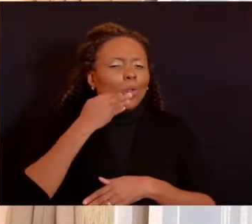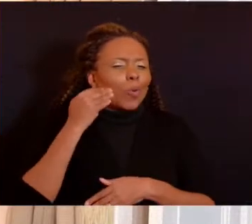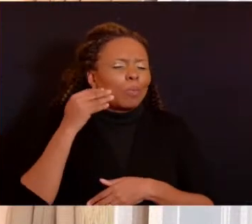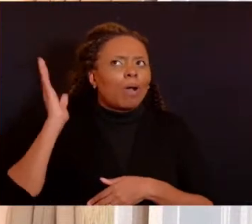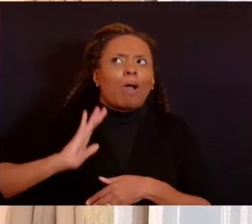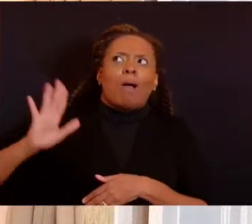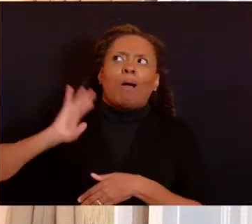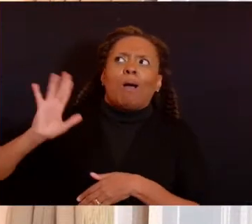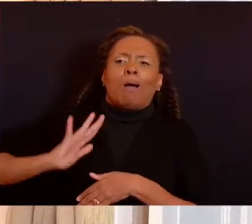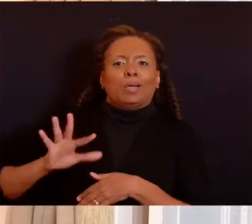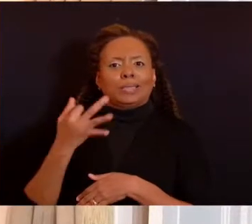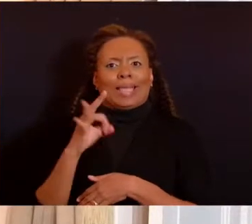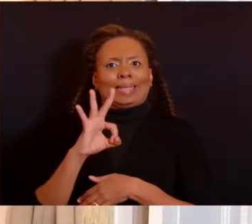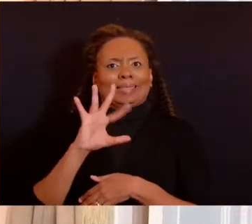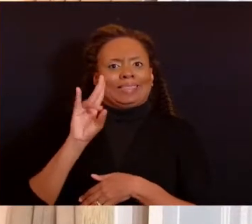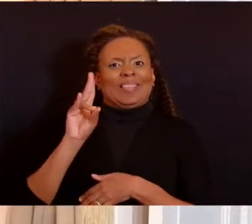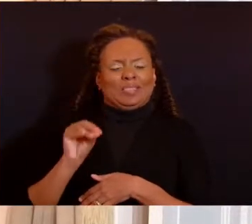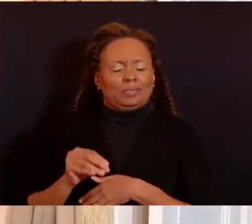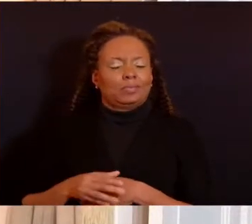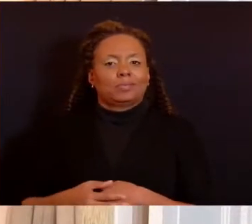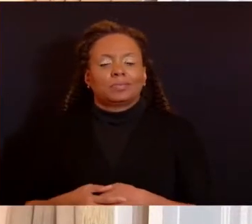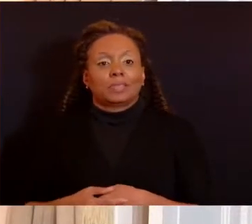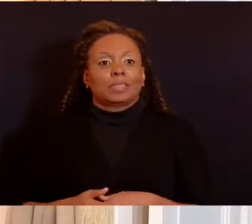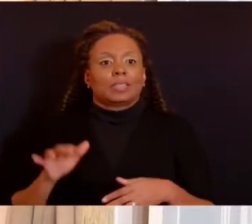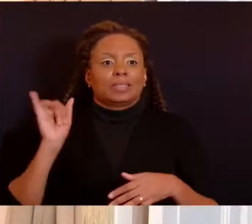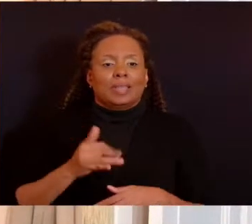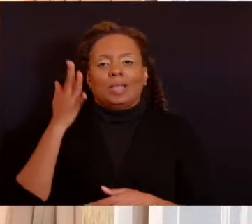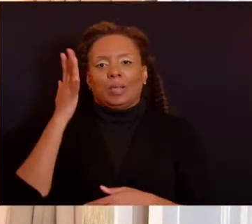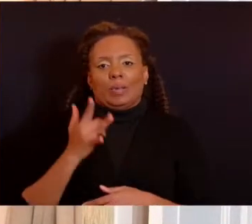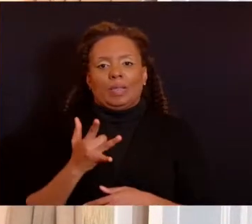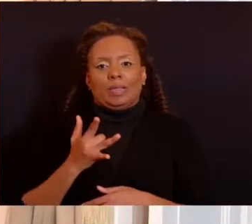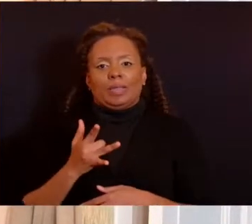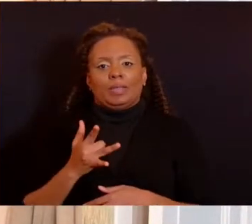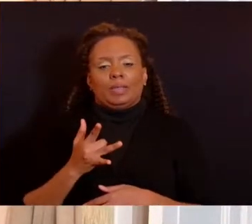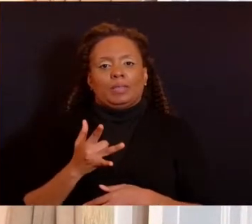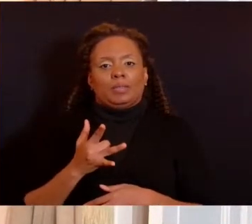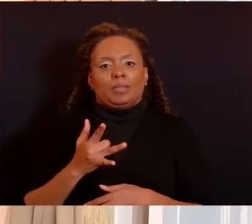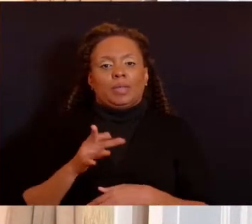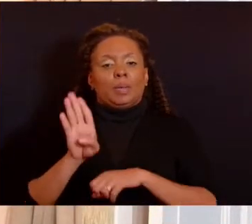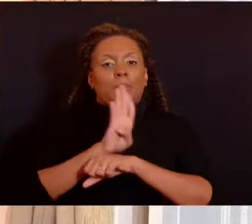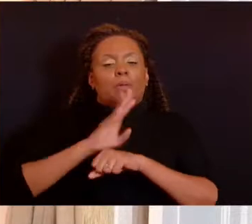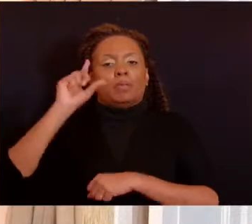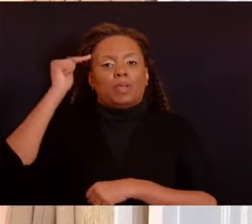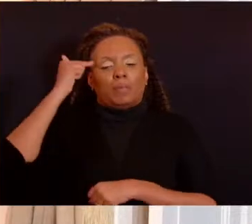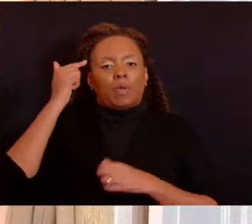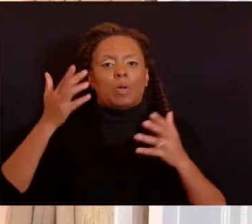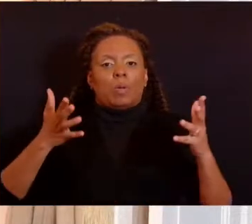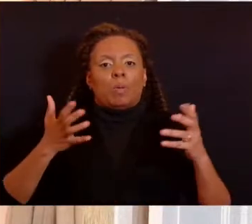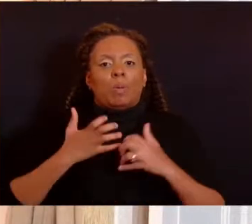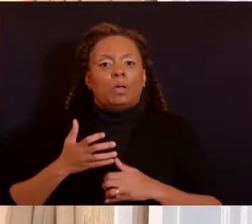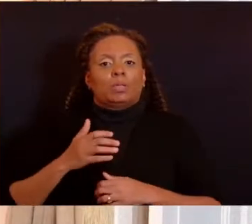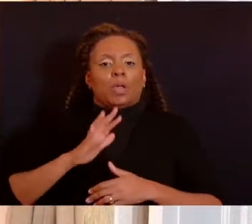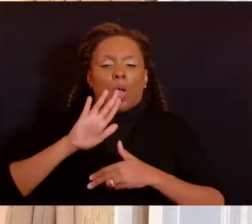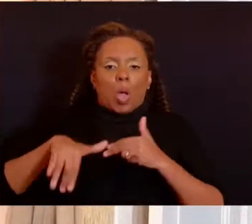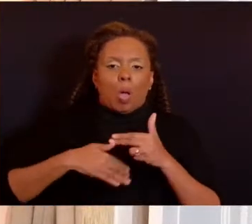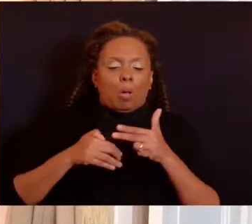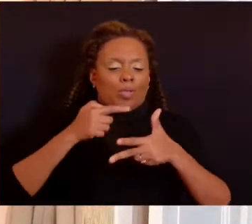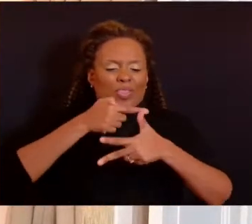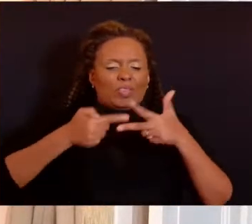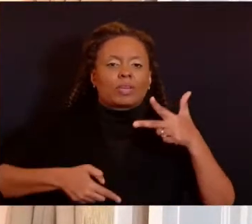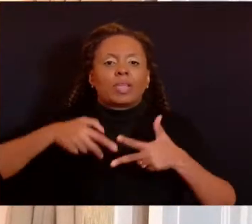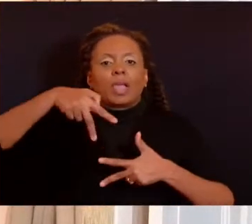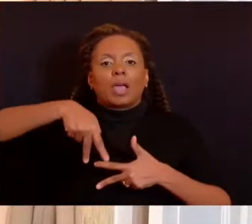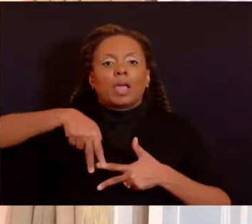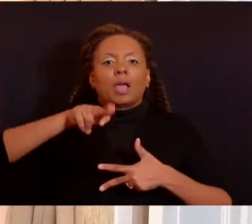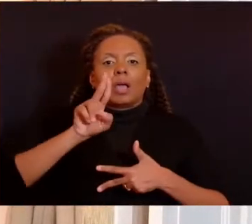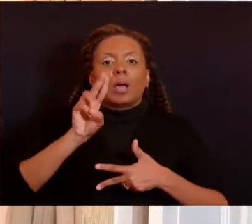this government has taken the time to ensure that all three pumps, for the first time in God knows how long, decades,